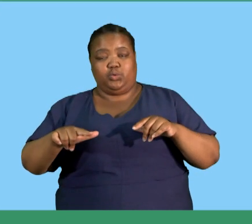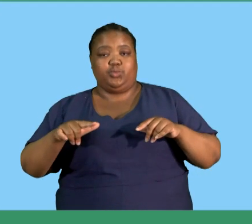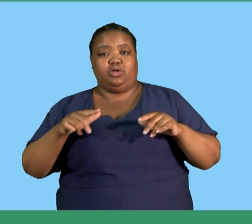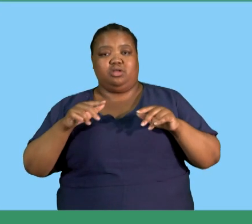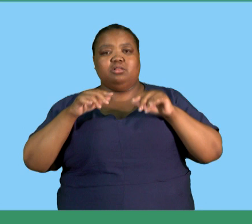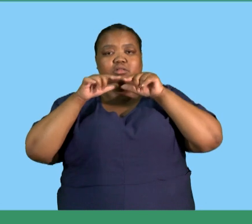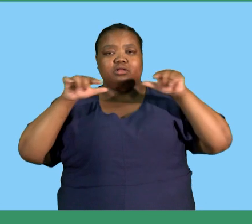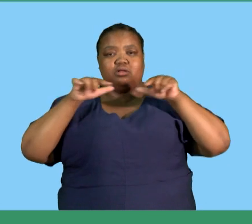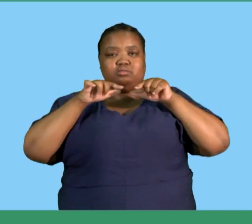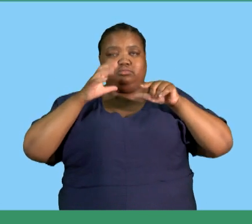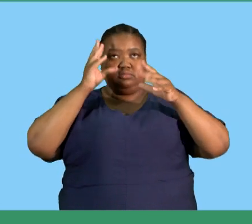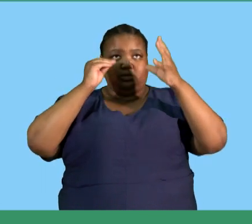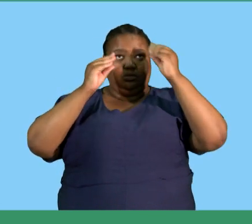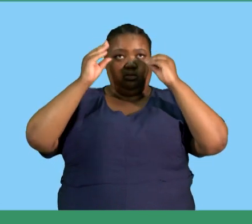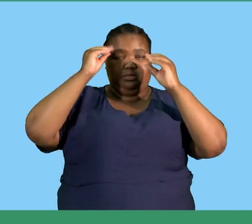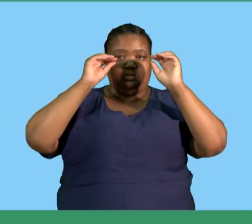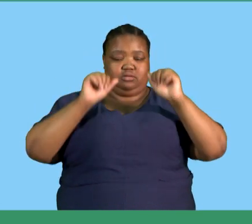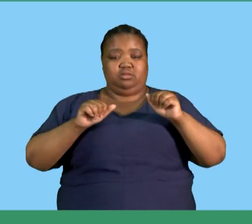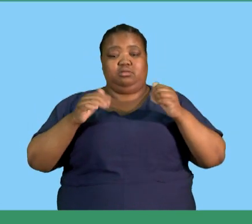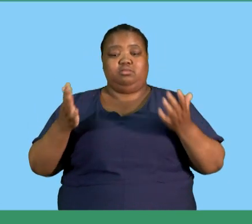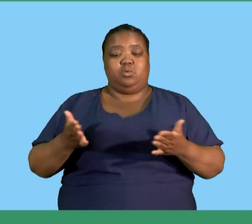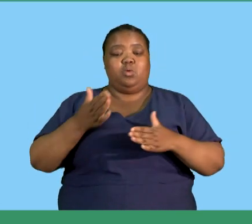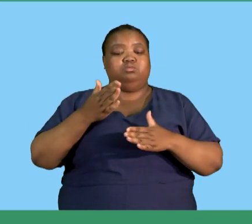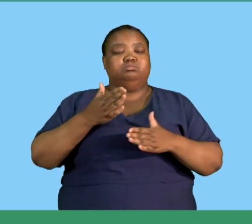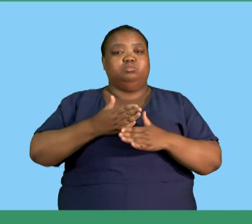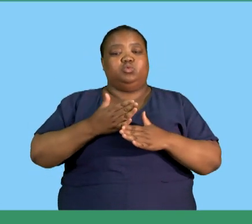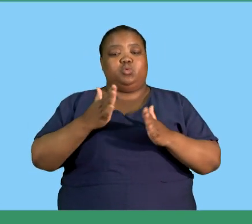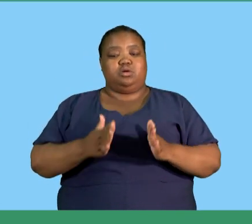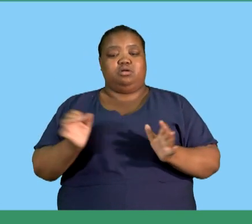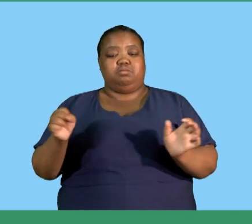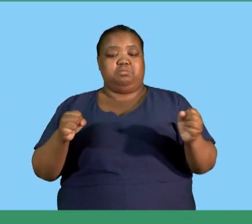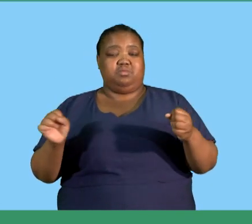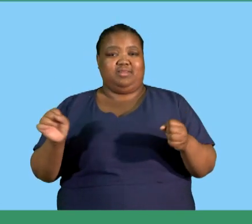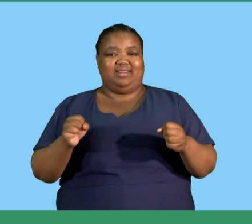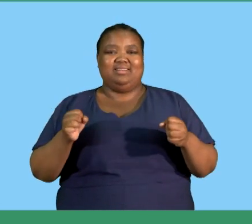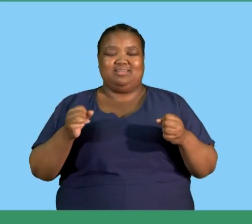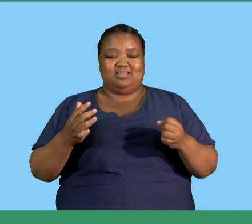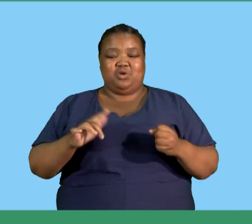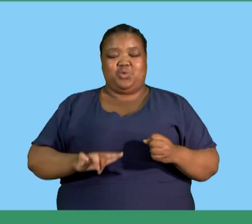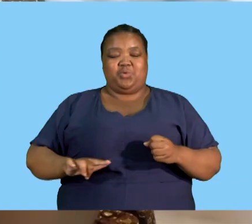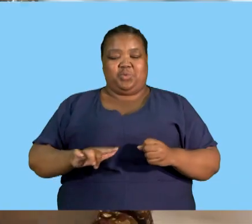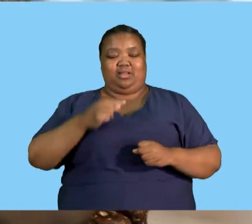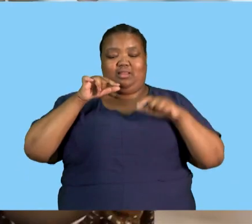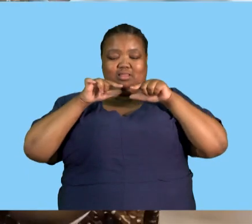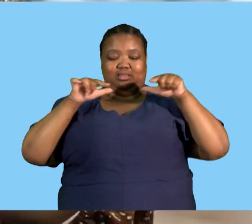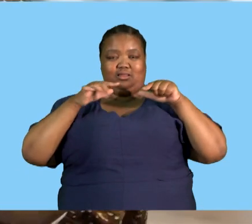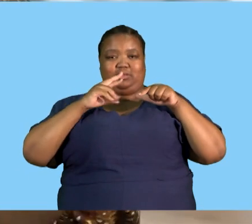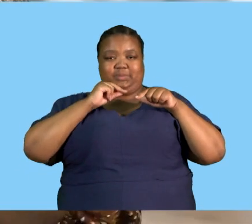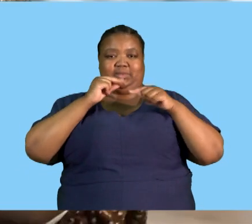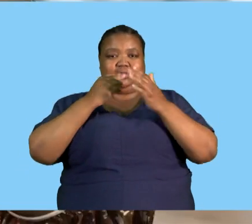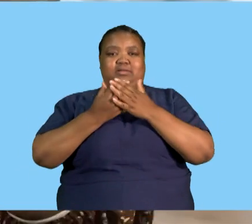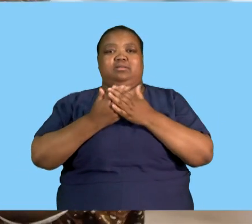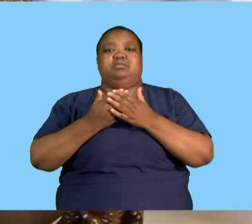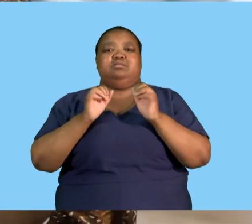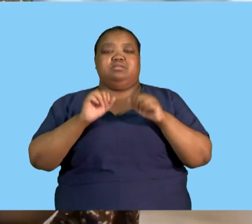learn local languages or hire employees who are well conversant with the local language. Imagine as a customer, or when a customer comes here